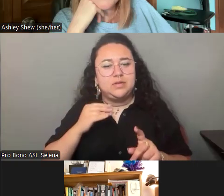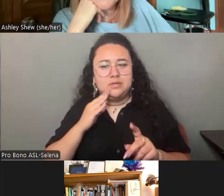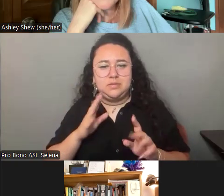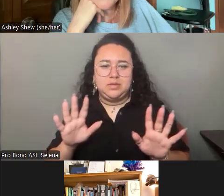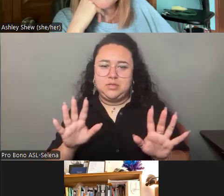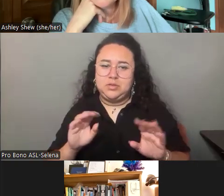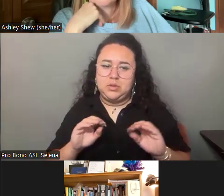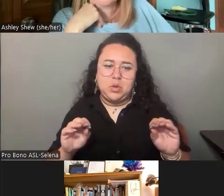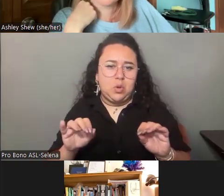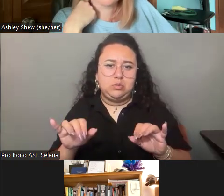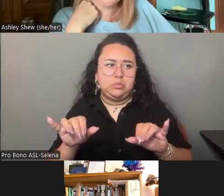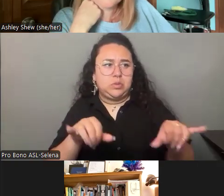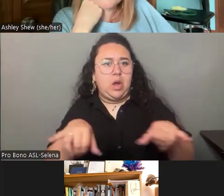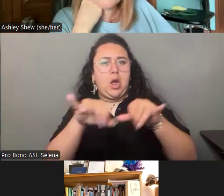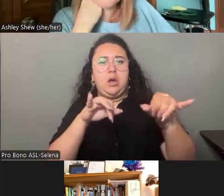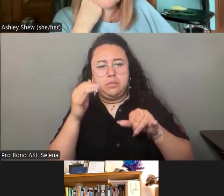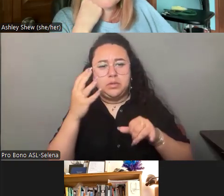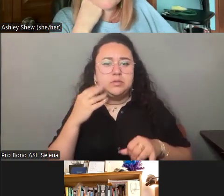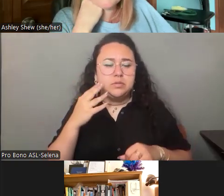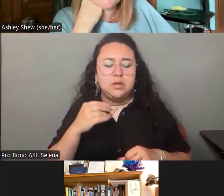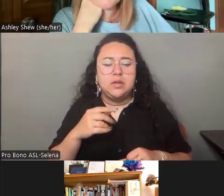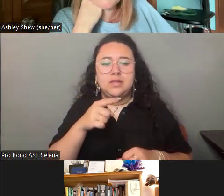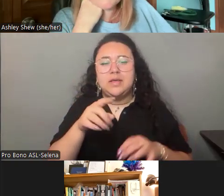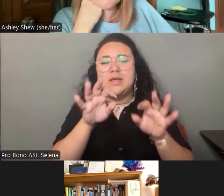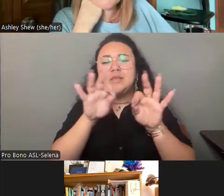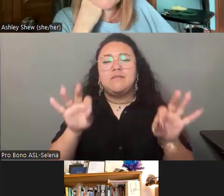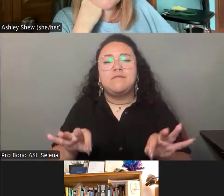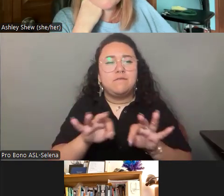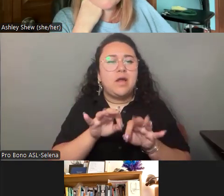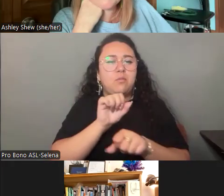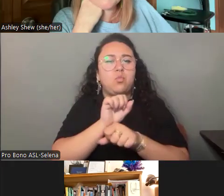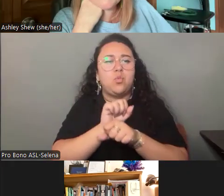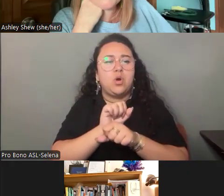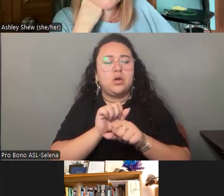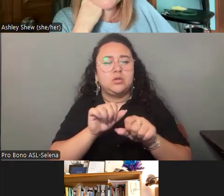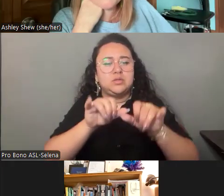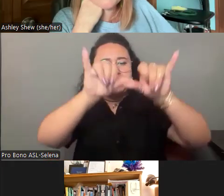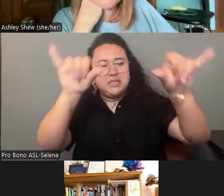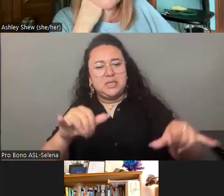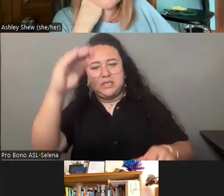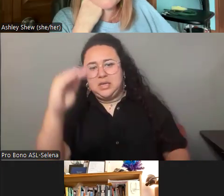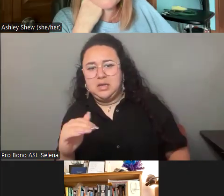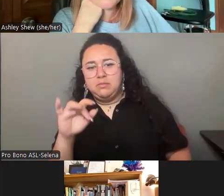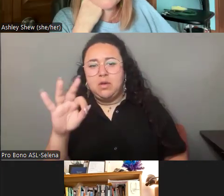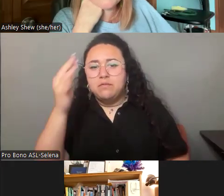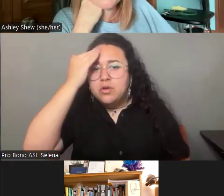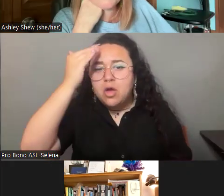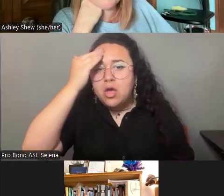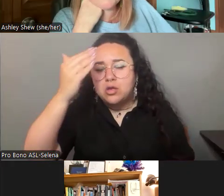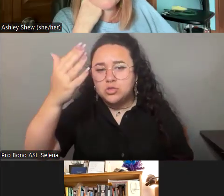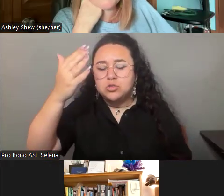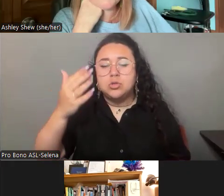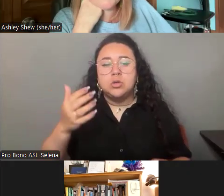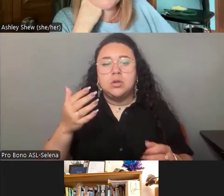that framework of knowledges, of knowing things in multiple plural ways, kind of plays